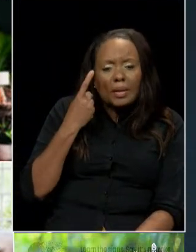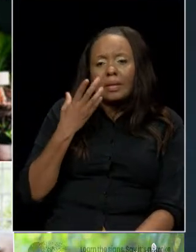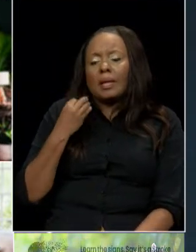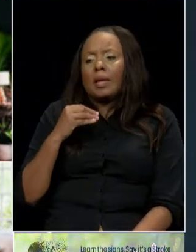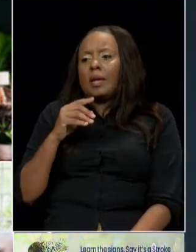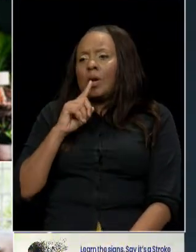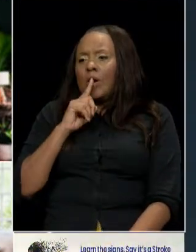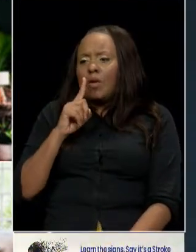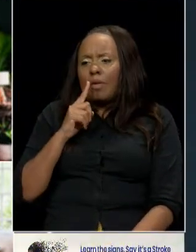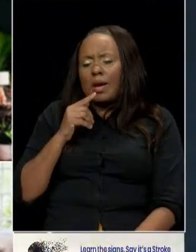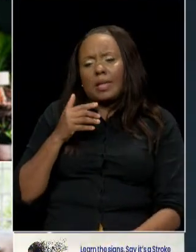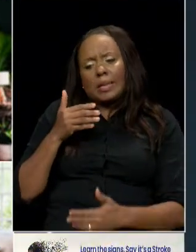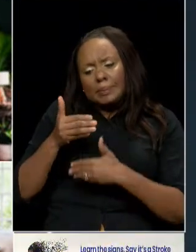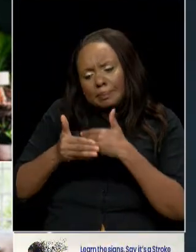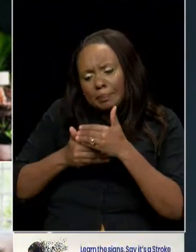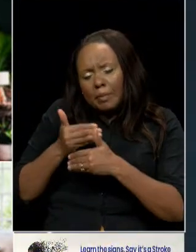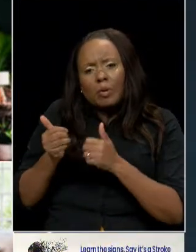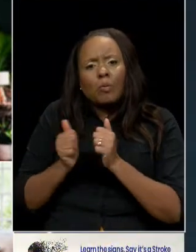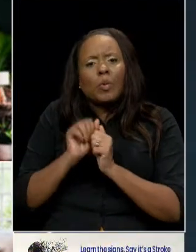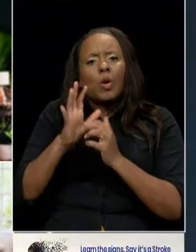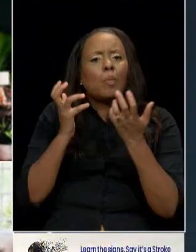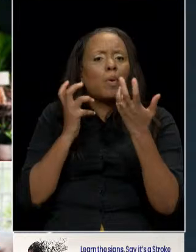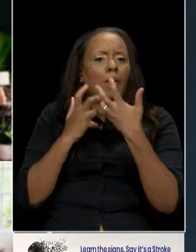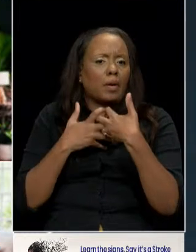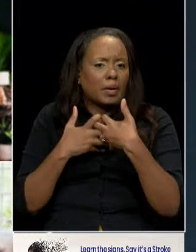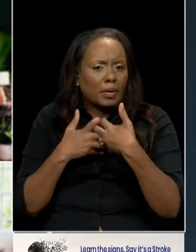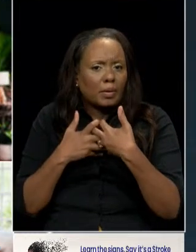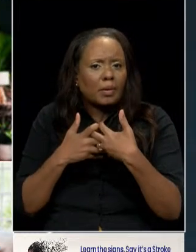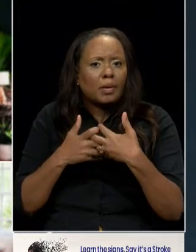so that you can get whatever situation addressed.